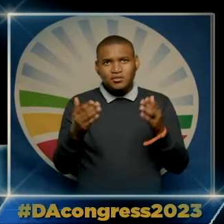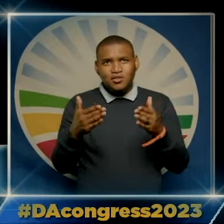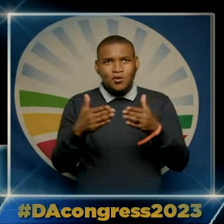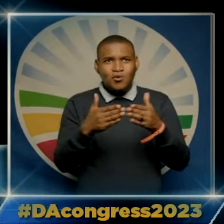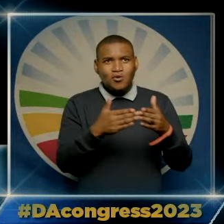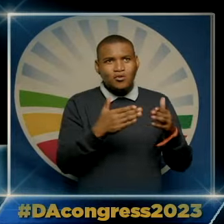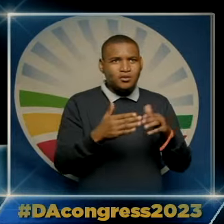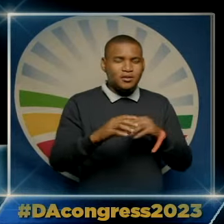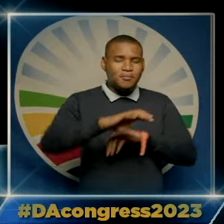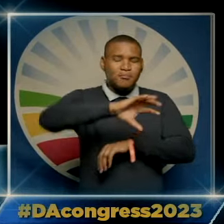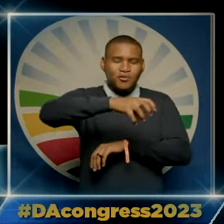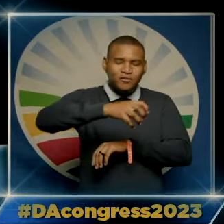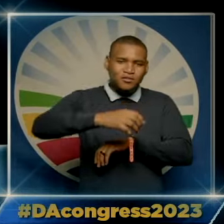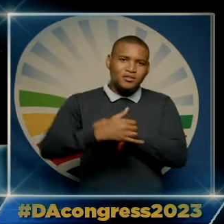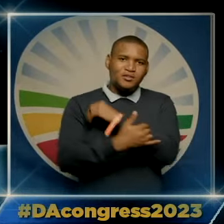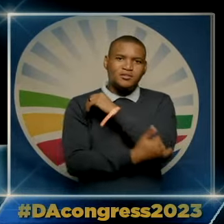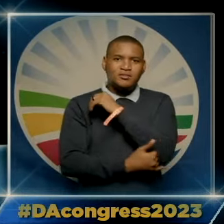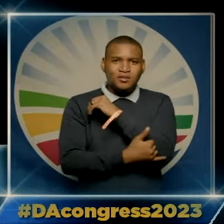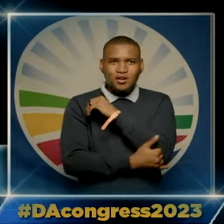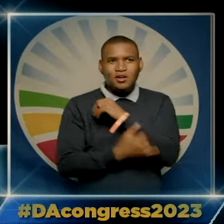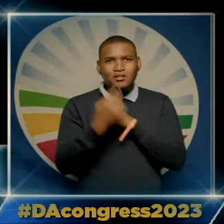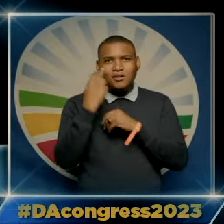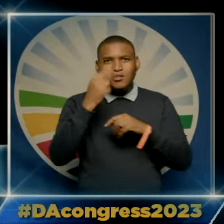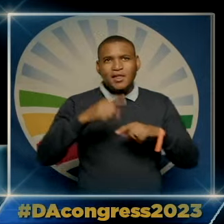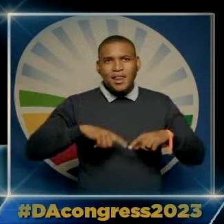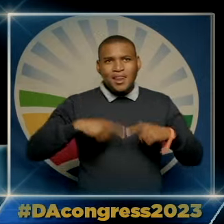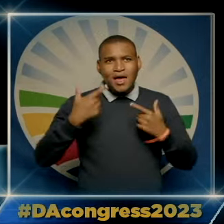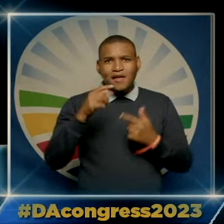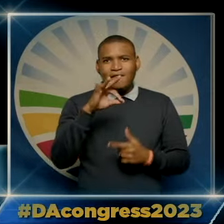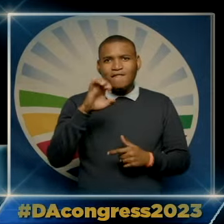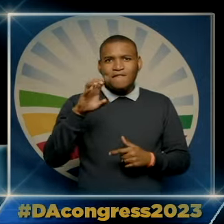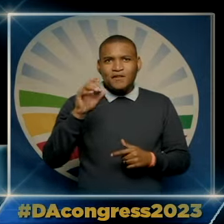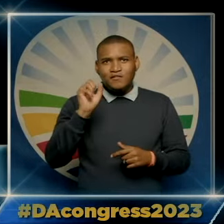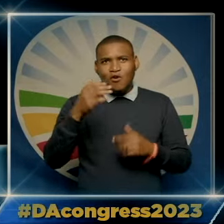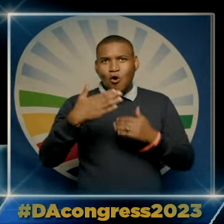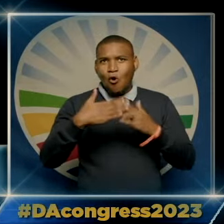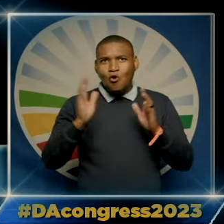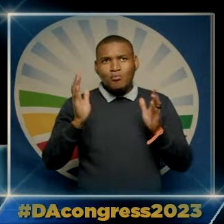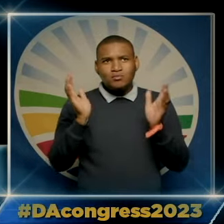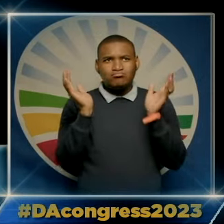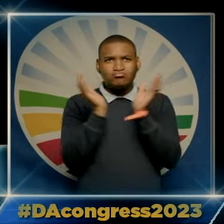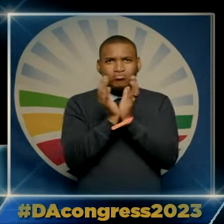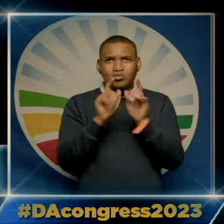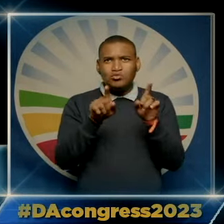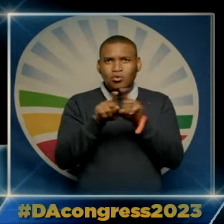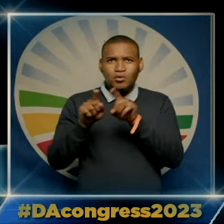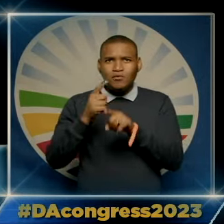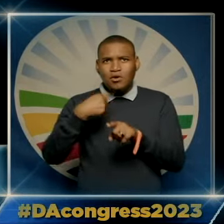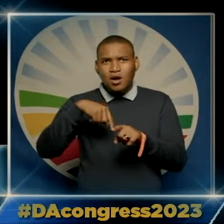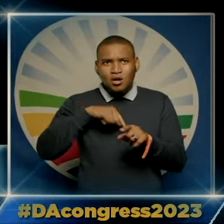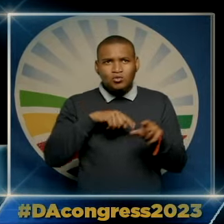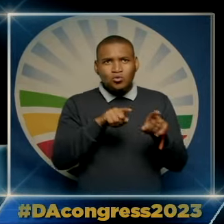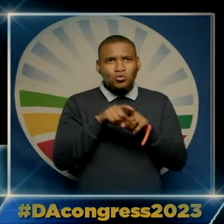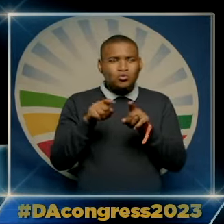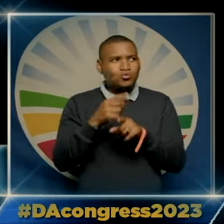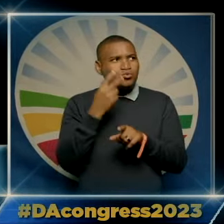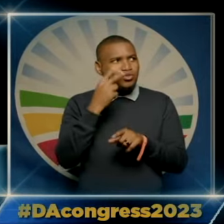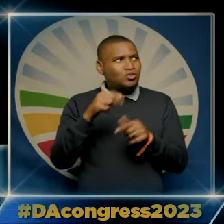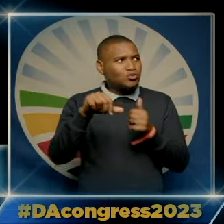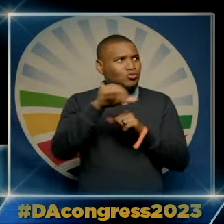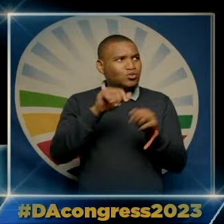world are watching the live feeds for all our open sessions. So it's important for us to also stream through on social media. Let's keep